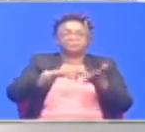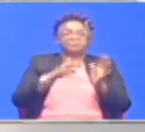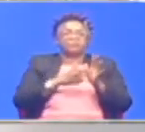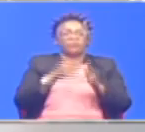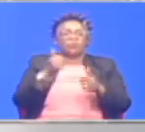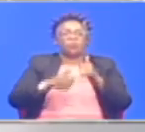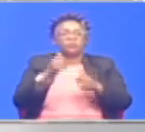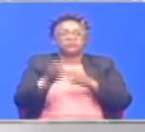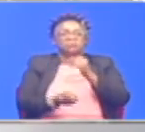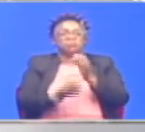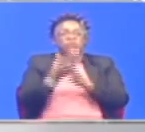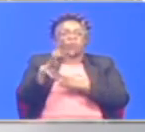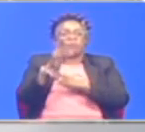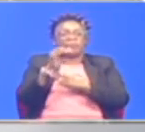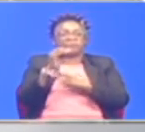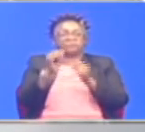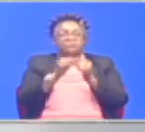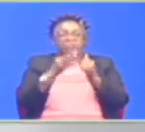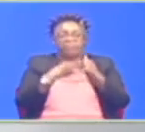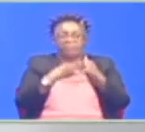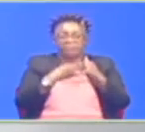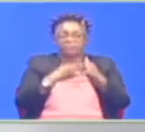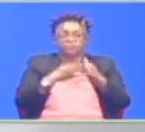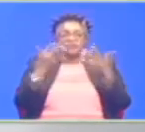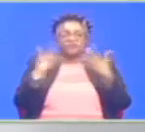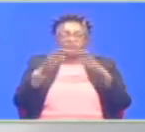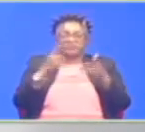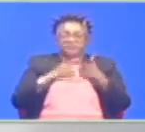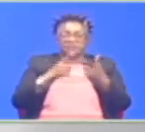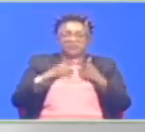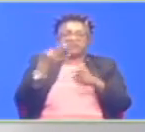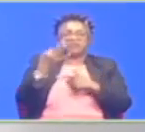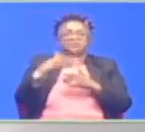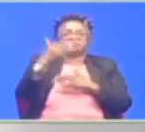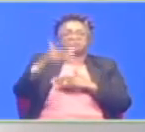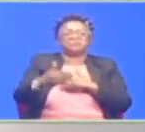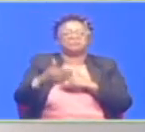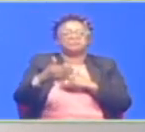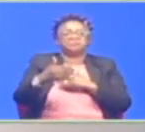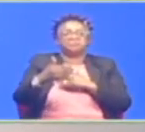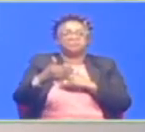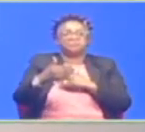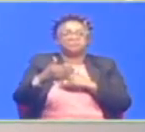in 2018, will be complete in the next 3 years.